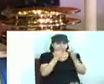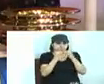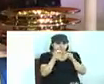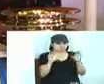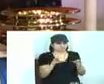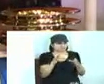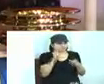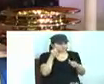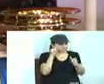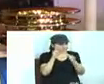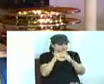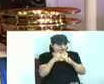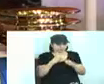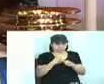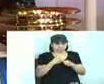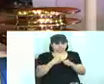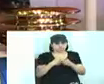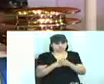me."